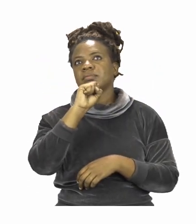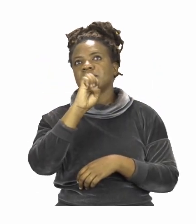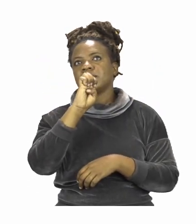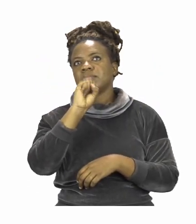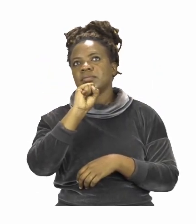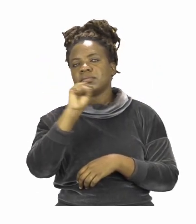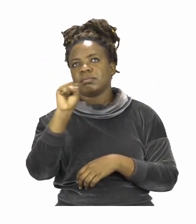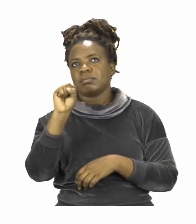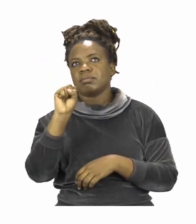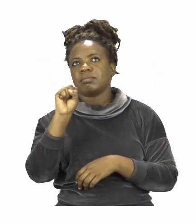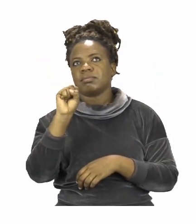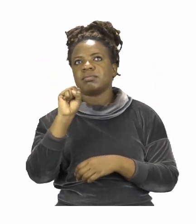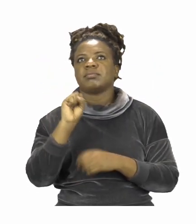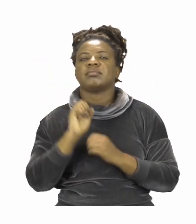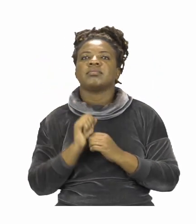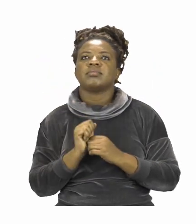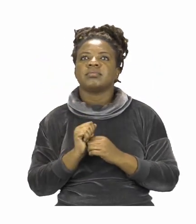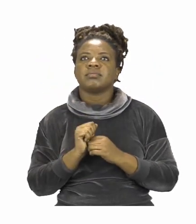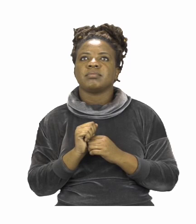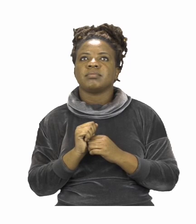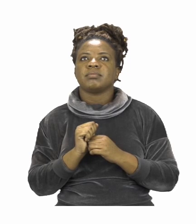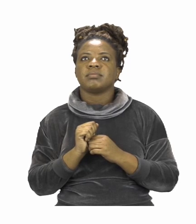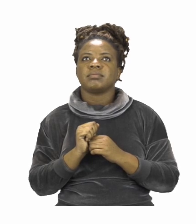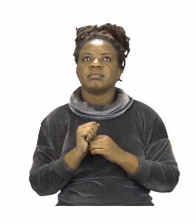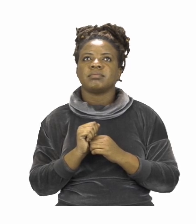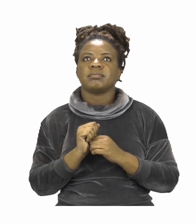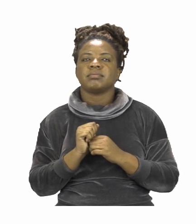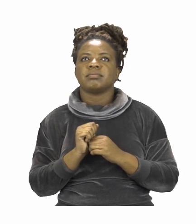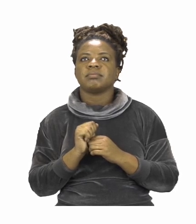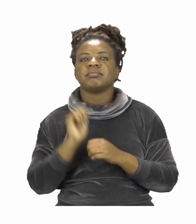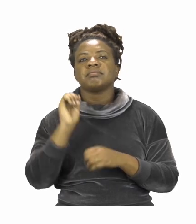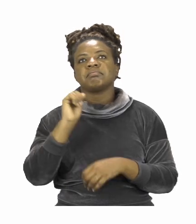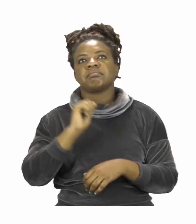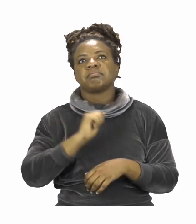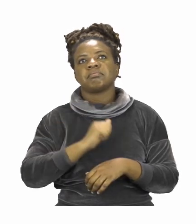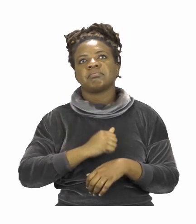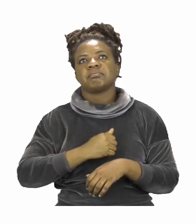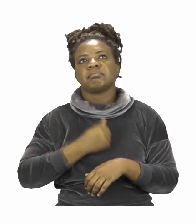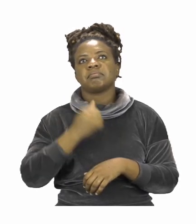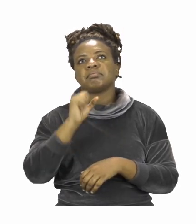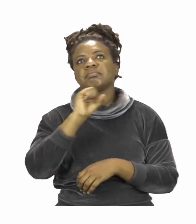We'll start with the heading that says senses.